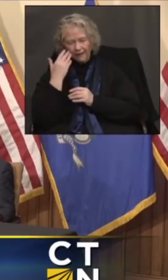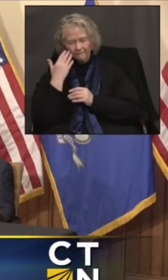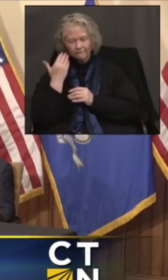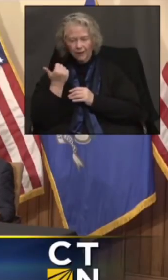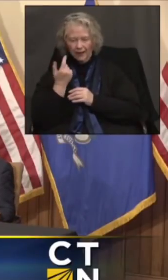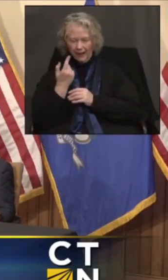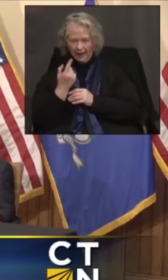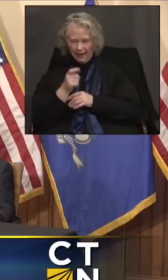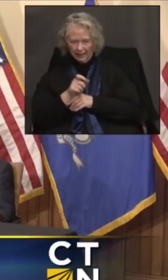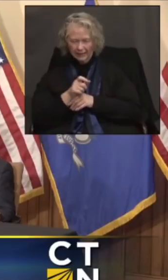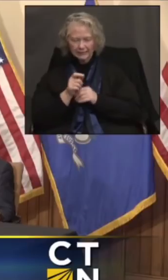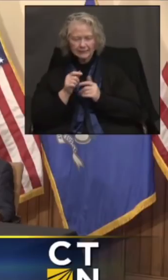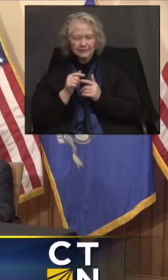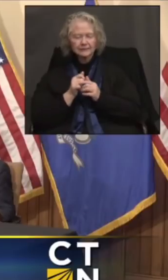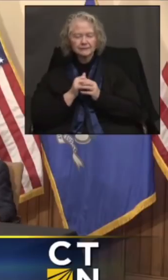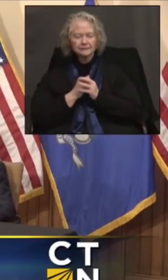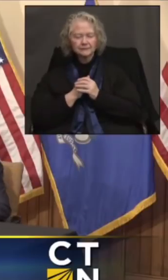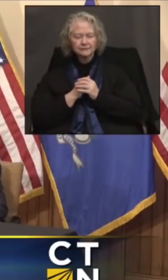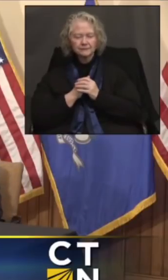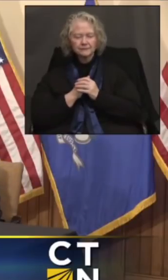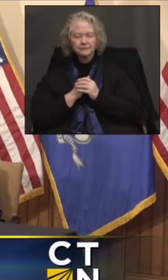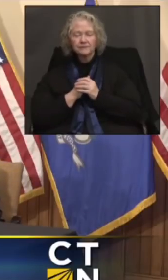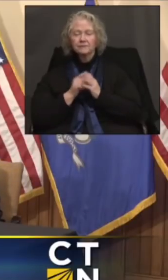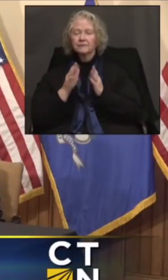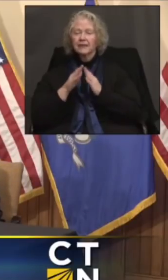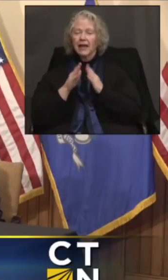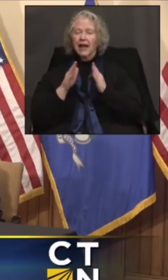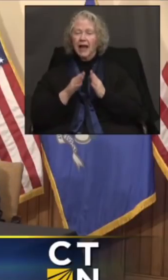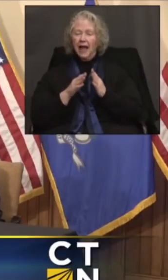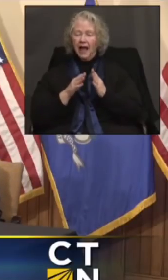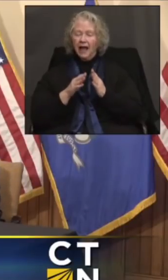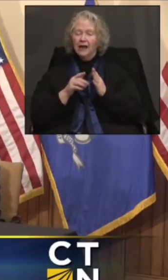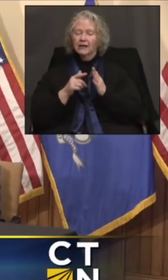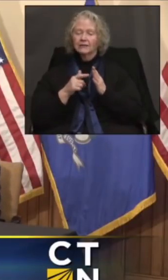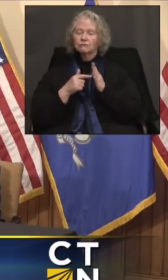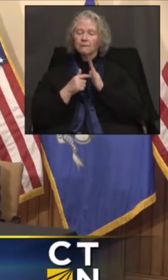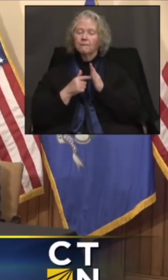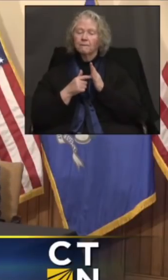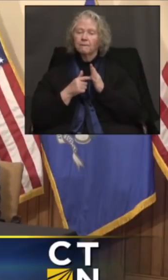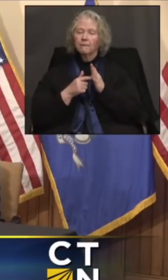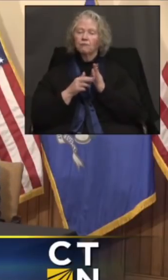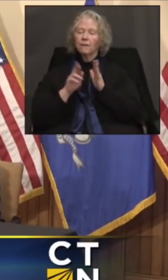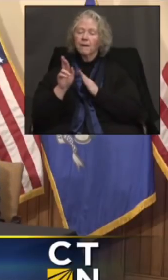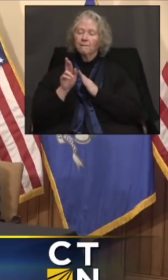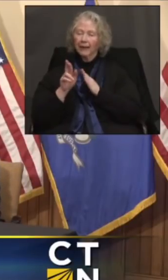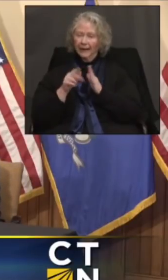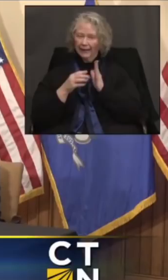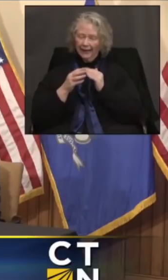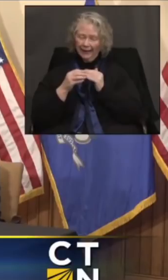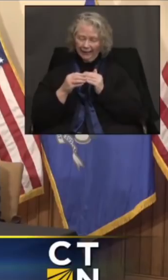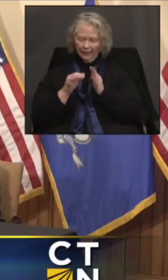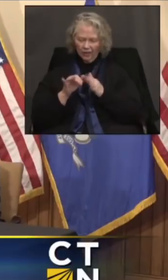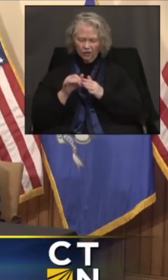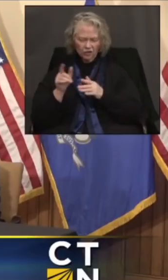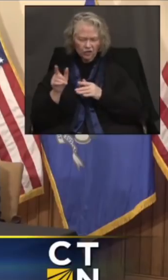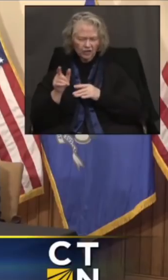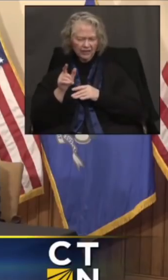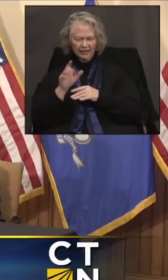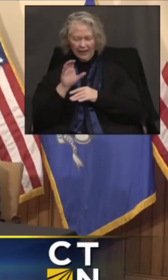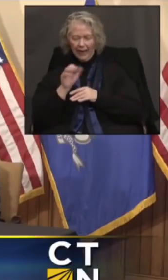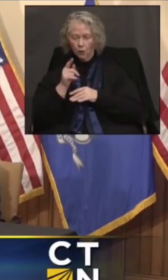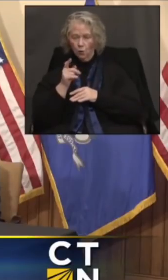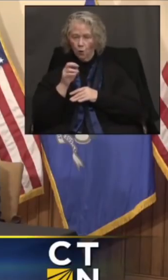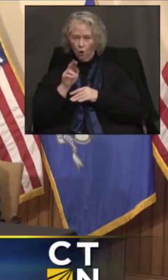you, House Republican leader Vin Candelora took exception this afternoon to a remark you made